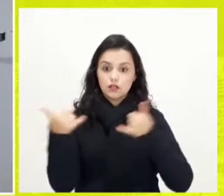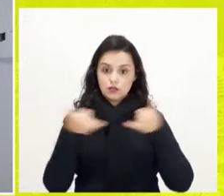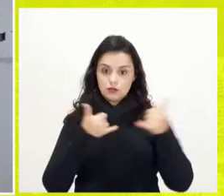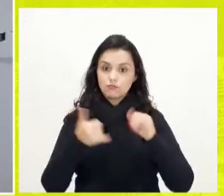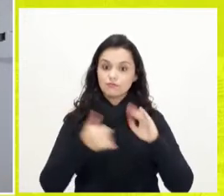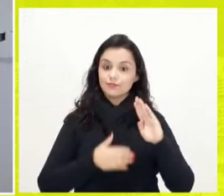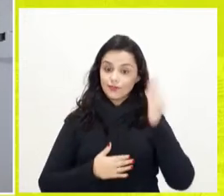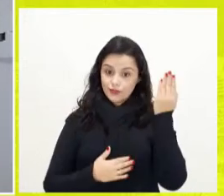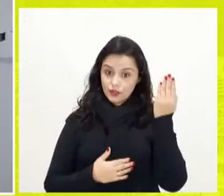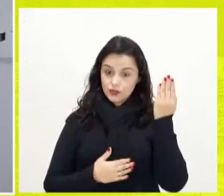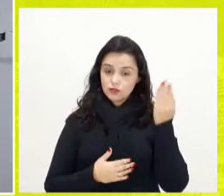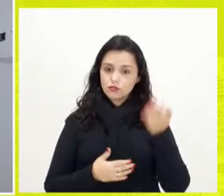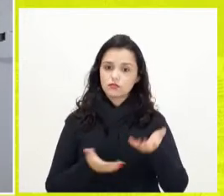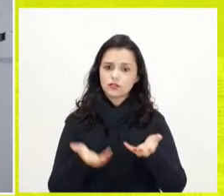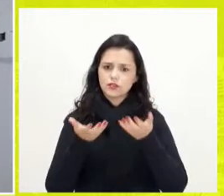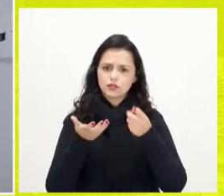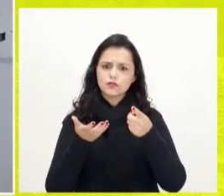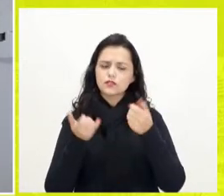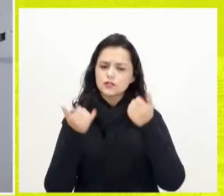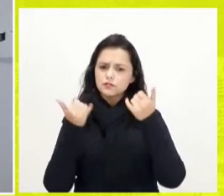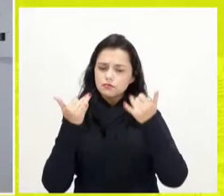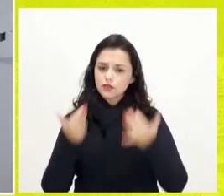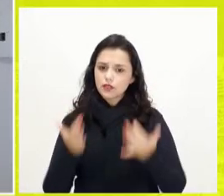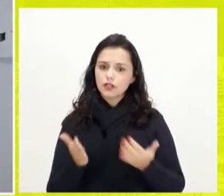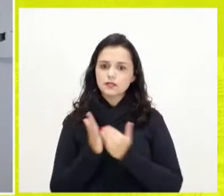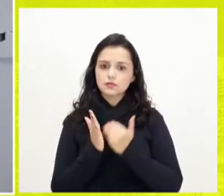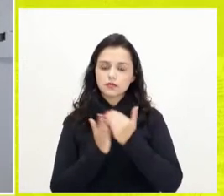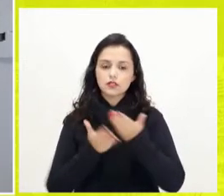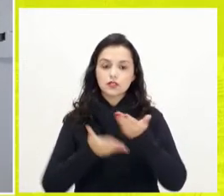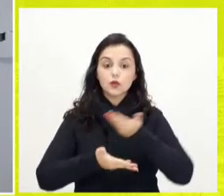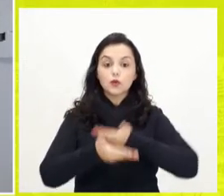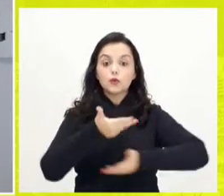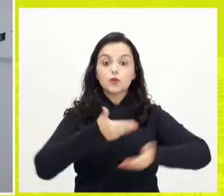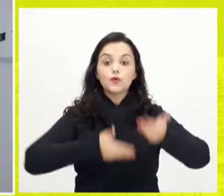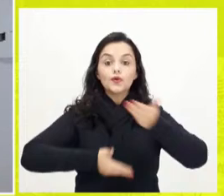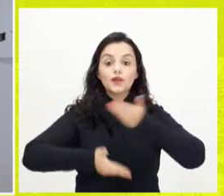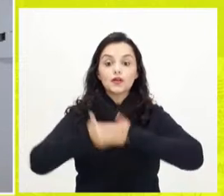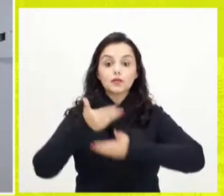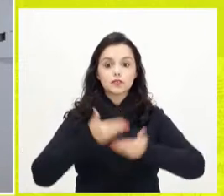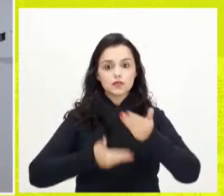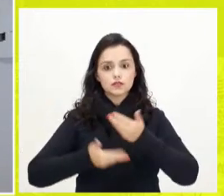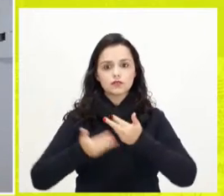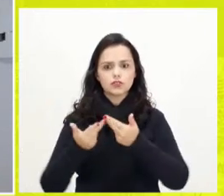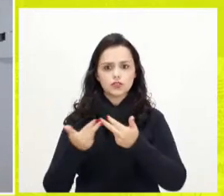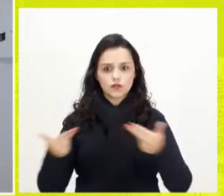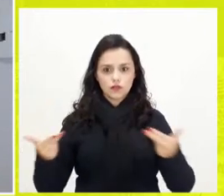misinformation at the same time so how do you see this collaboration